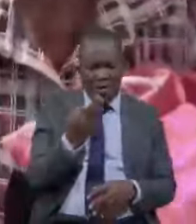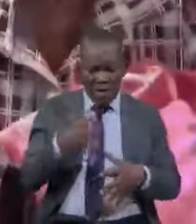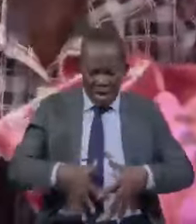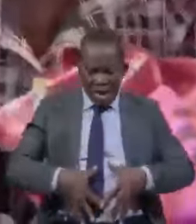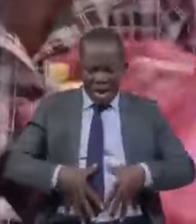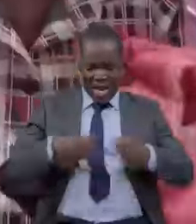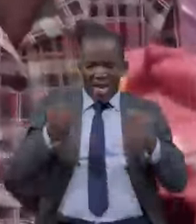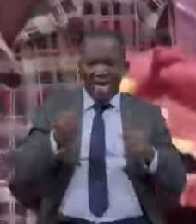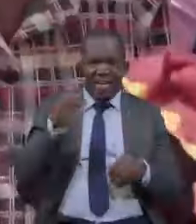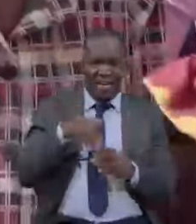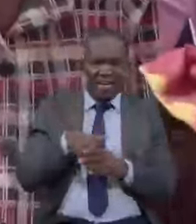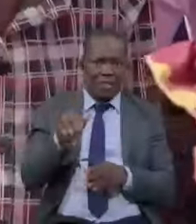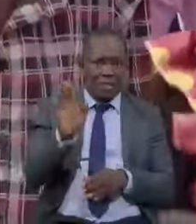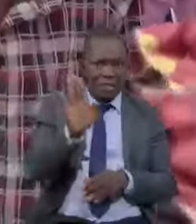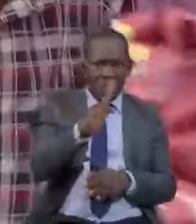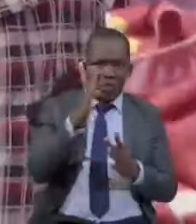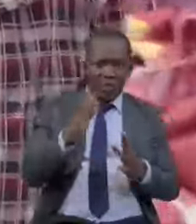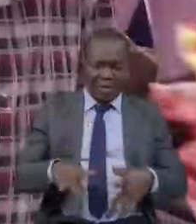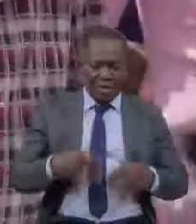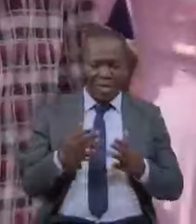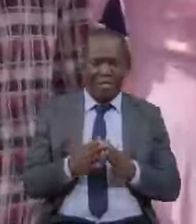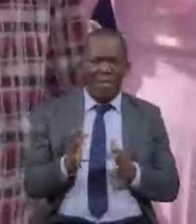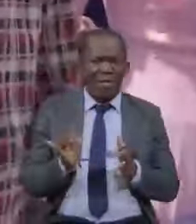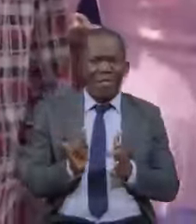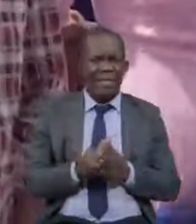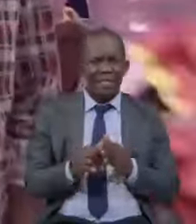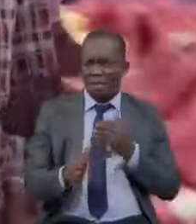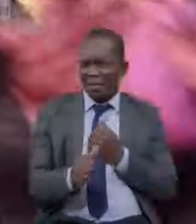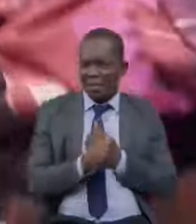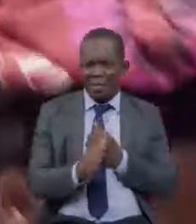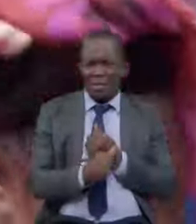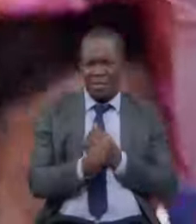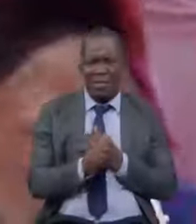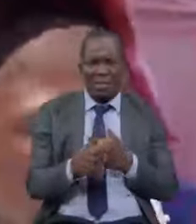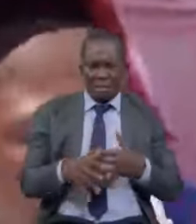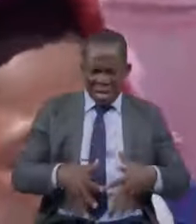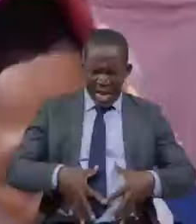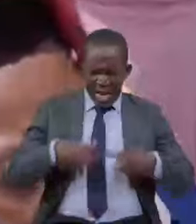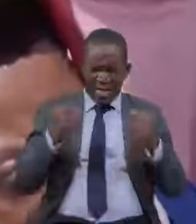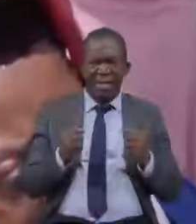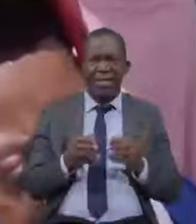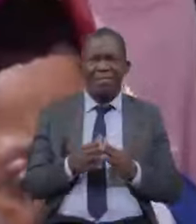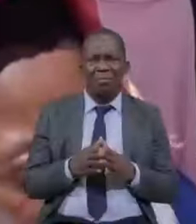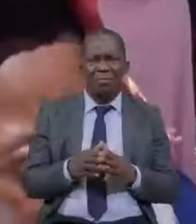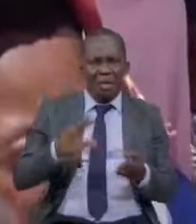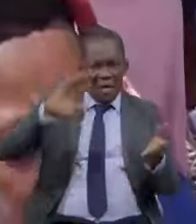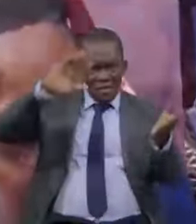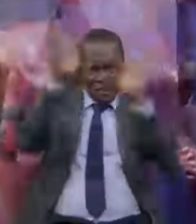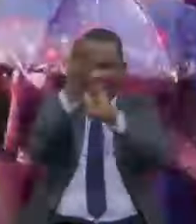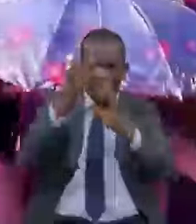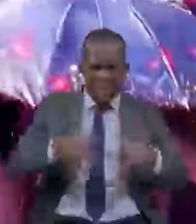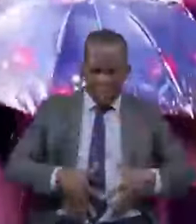That boisterous temper, angry temper, violent temper, able to make